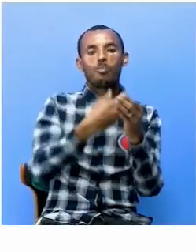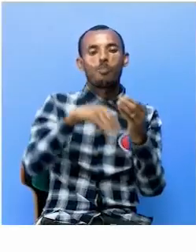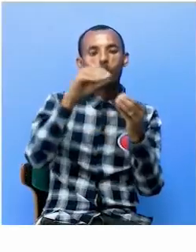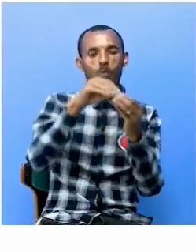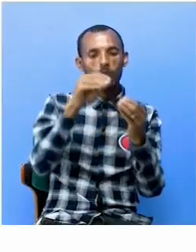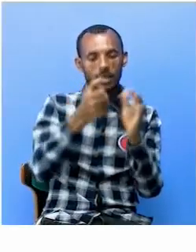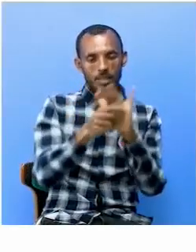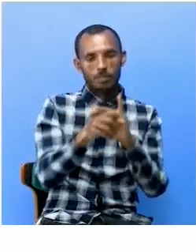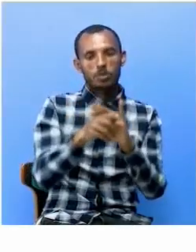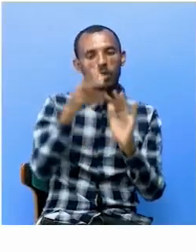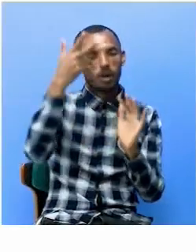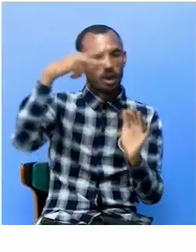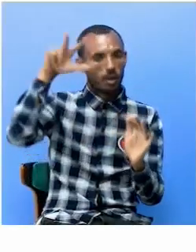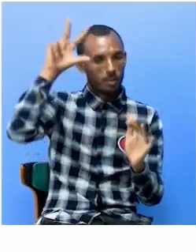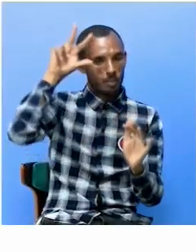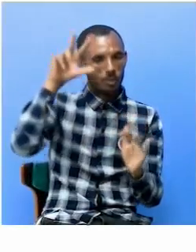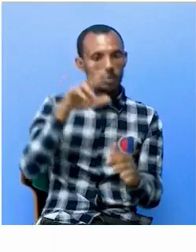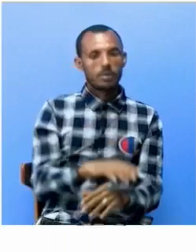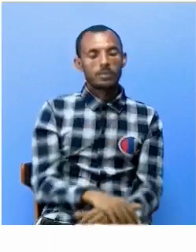cube. Say